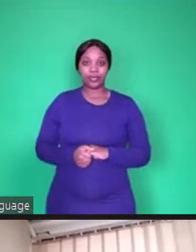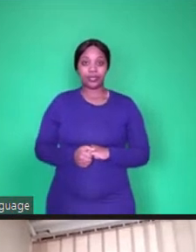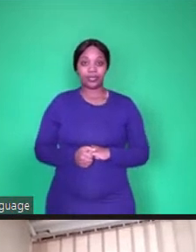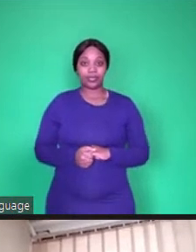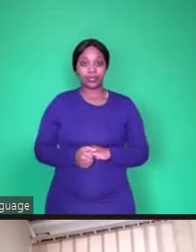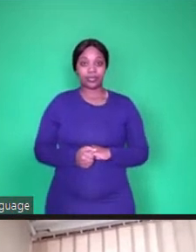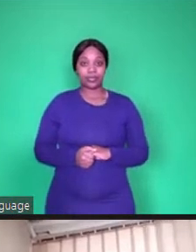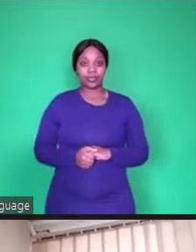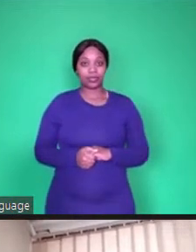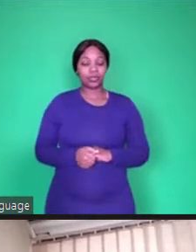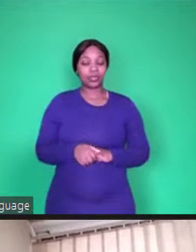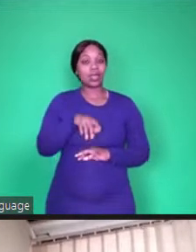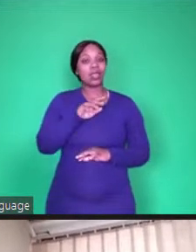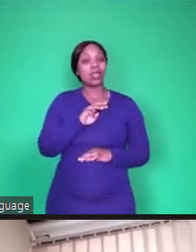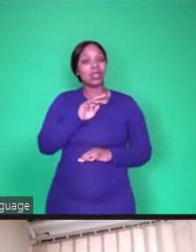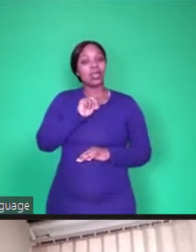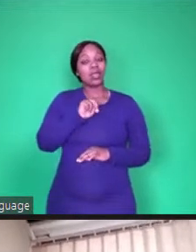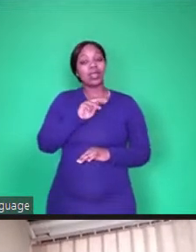Ngwakulu, which slide would you like to be on?